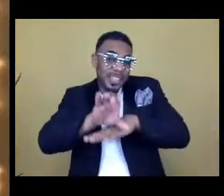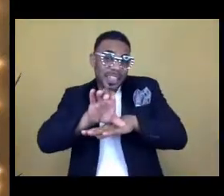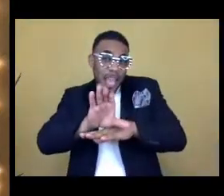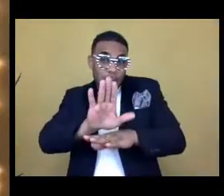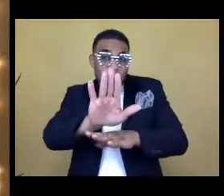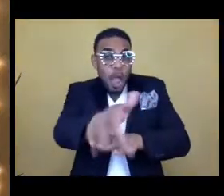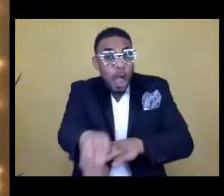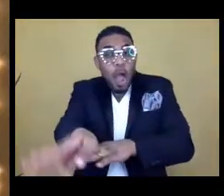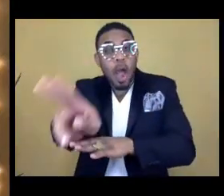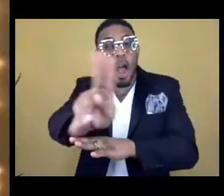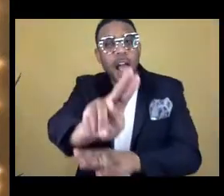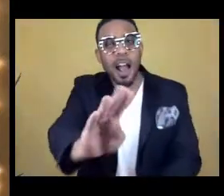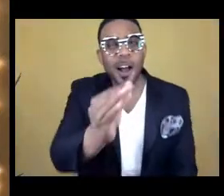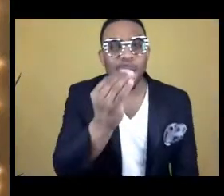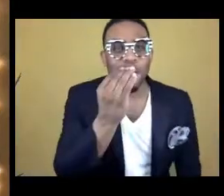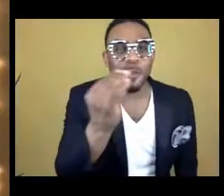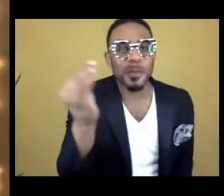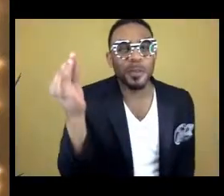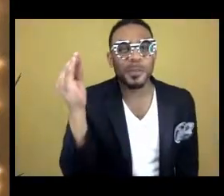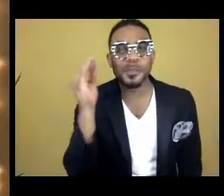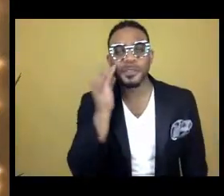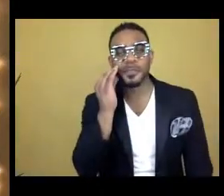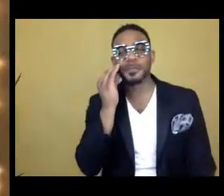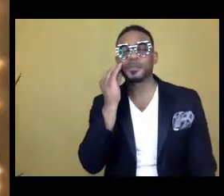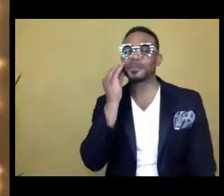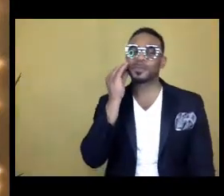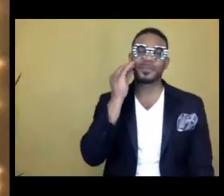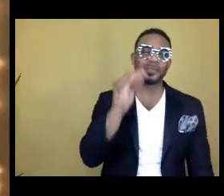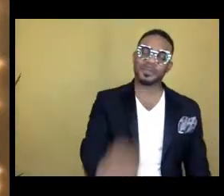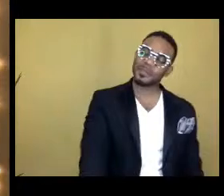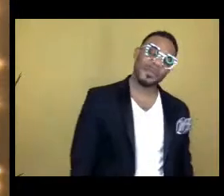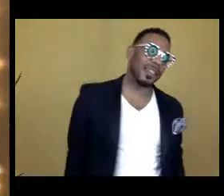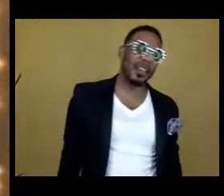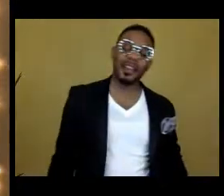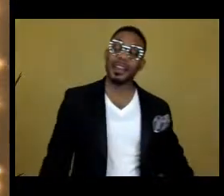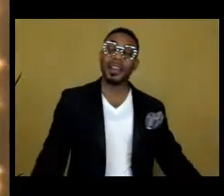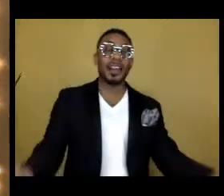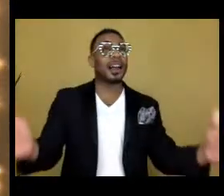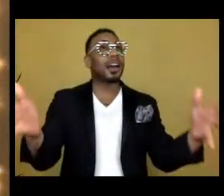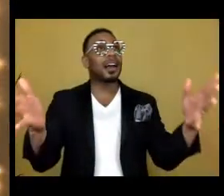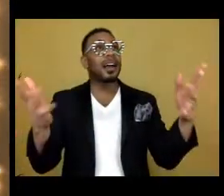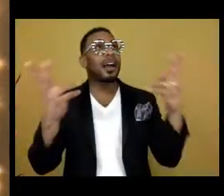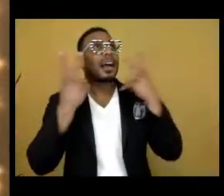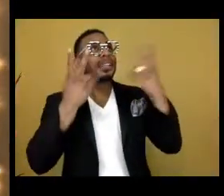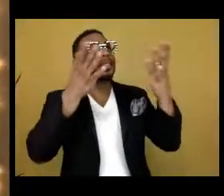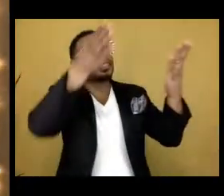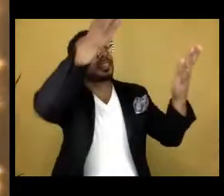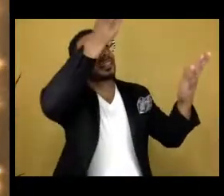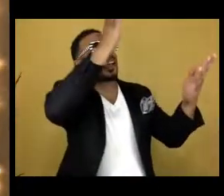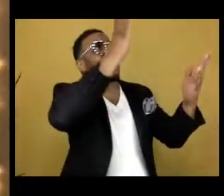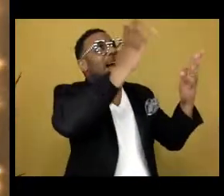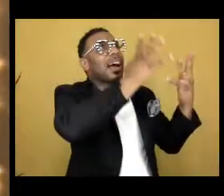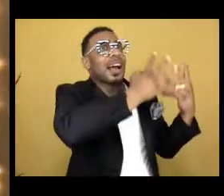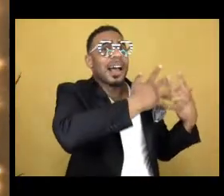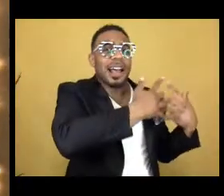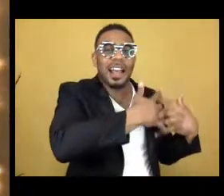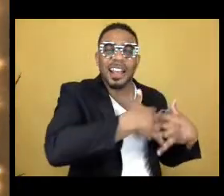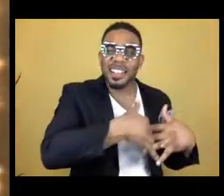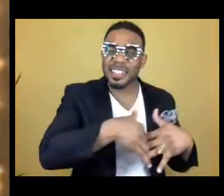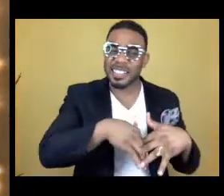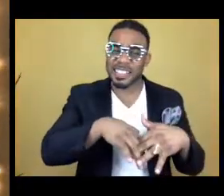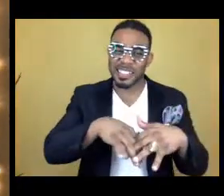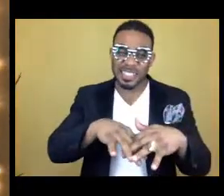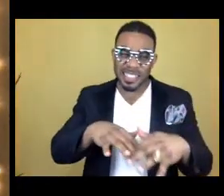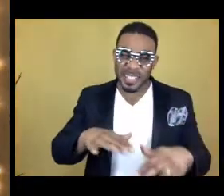sanctuary of our home. I see God in